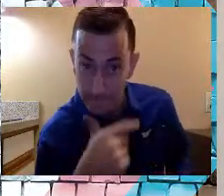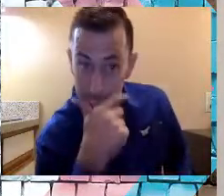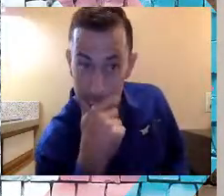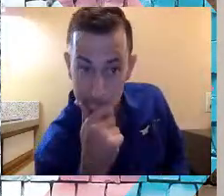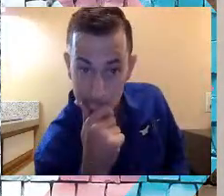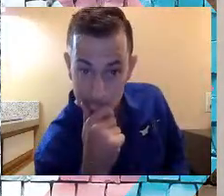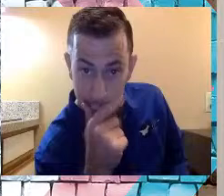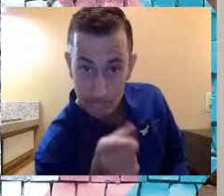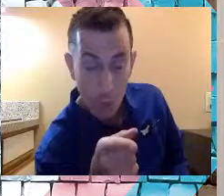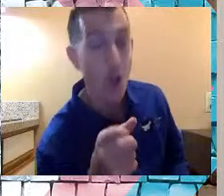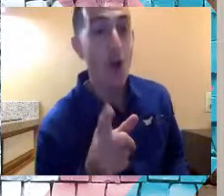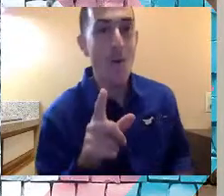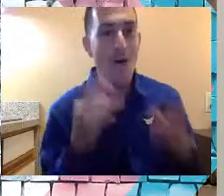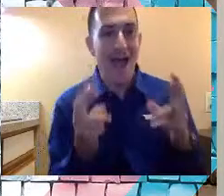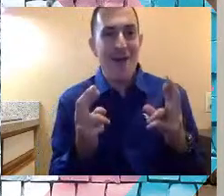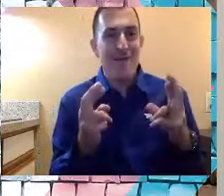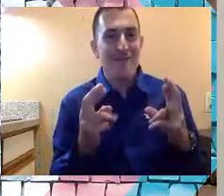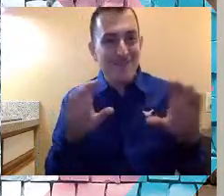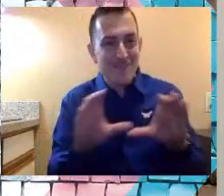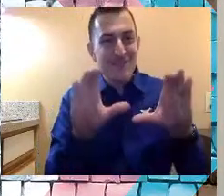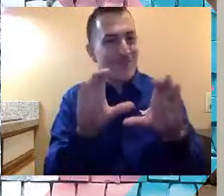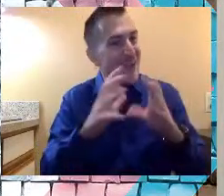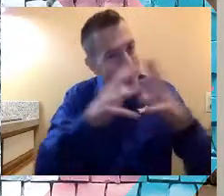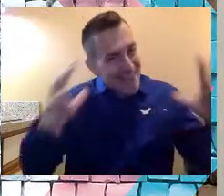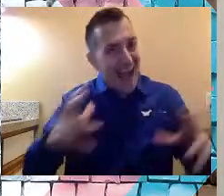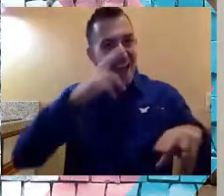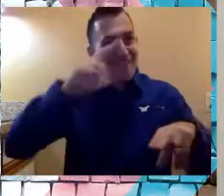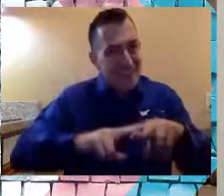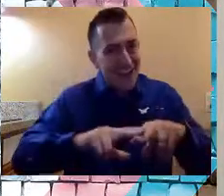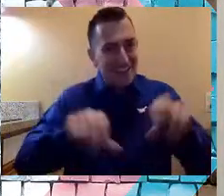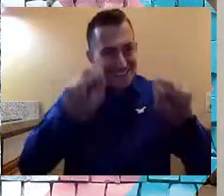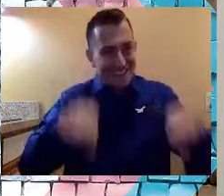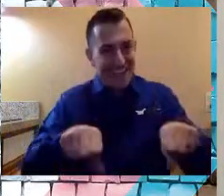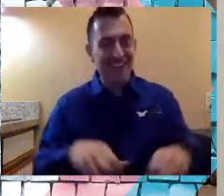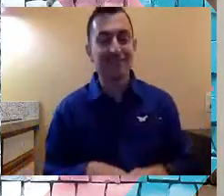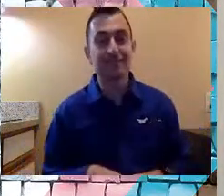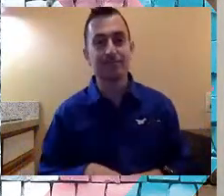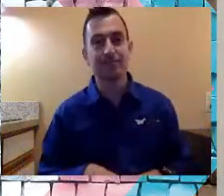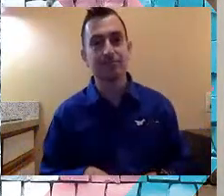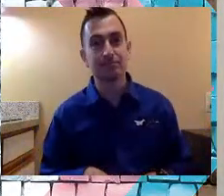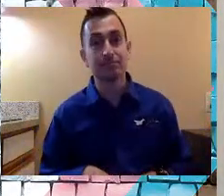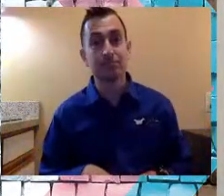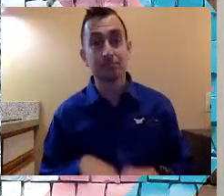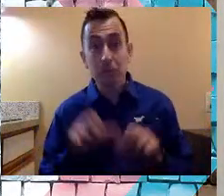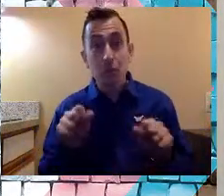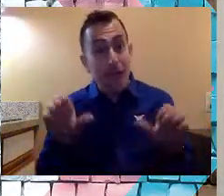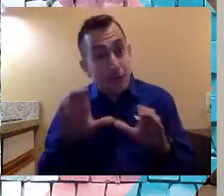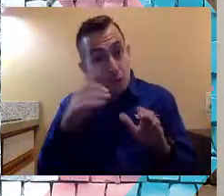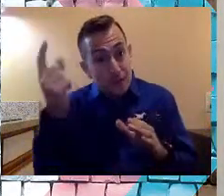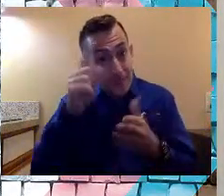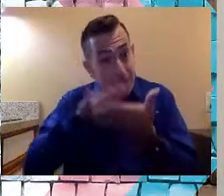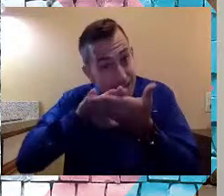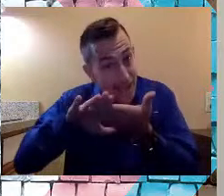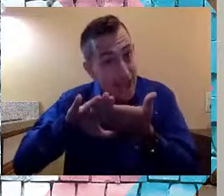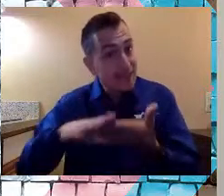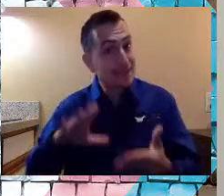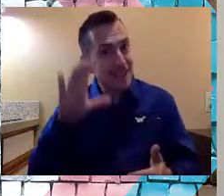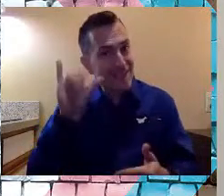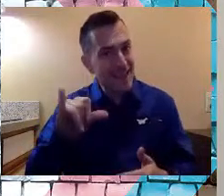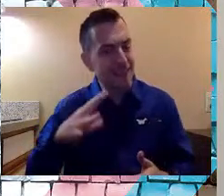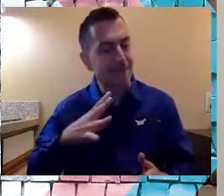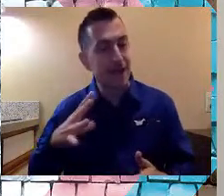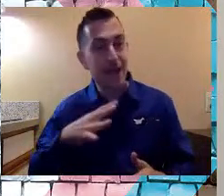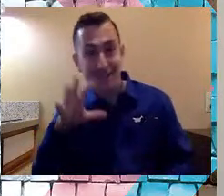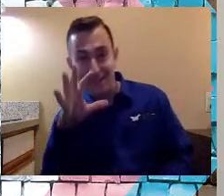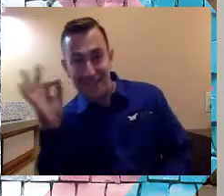Oh, I hope you do. They're a lot of fun. It's okay to do something nice for someone. Now, this kitty cat is